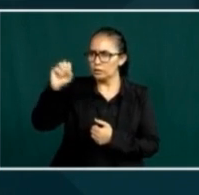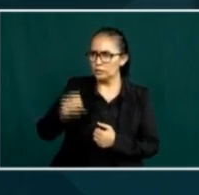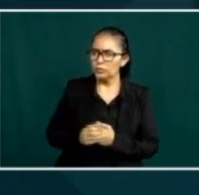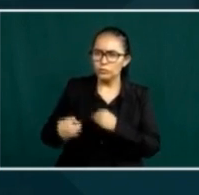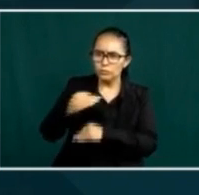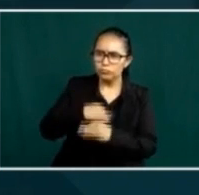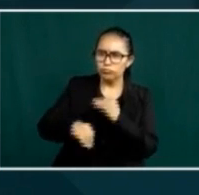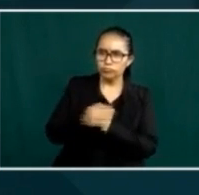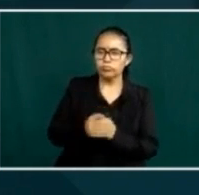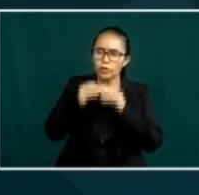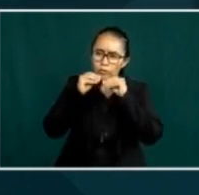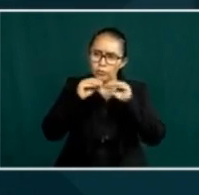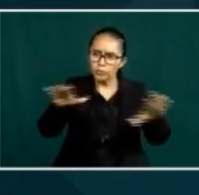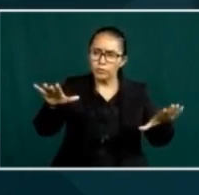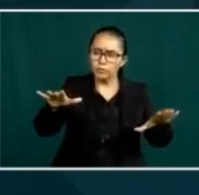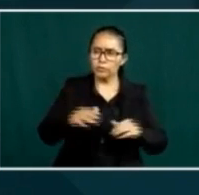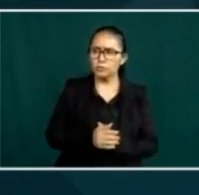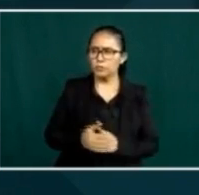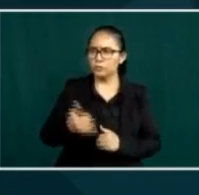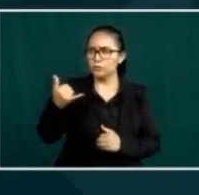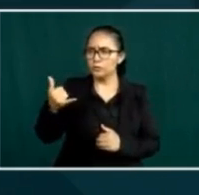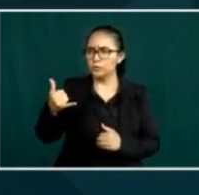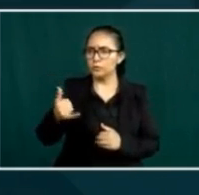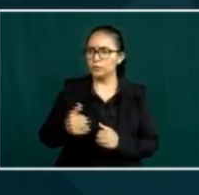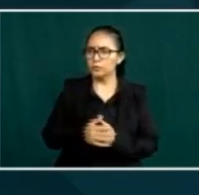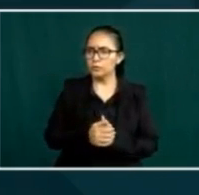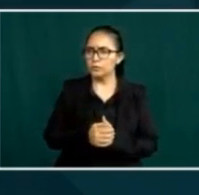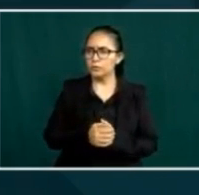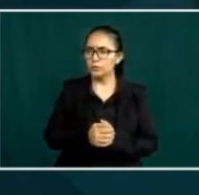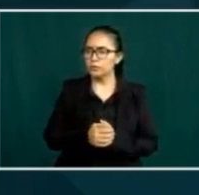so we can have all the data.